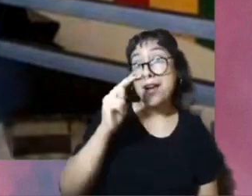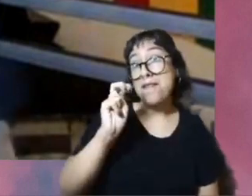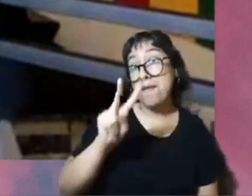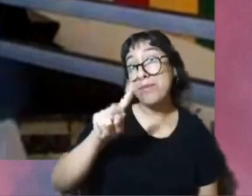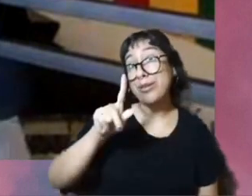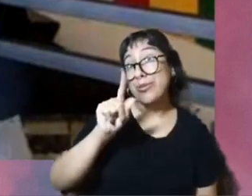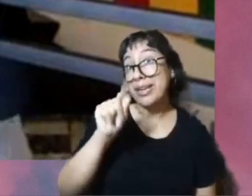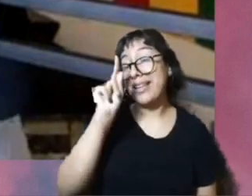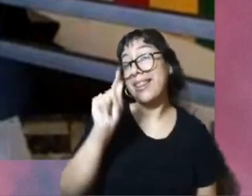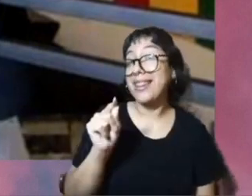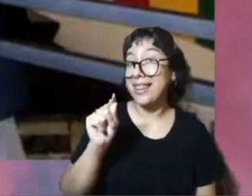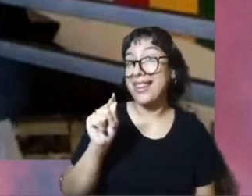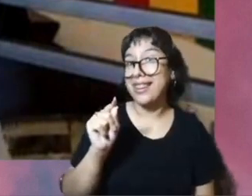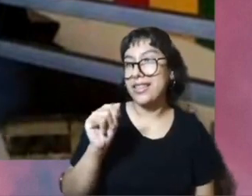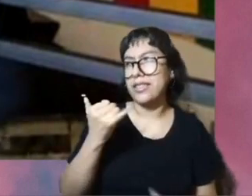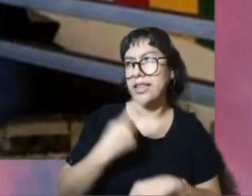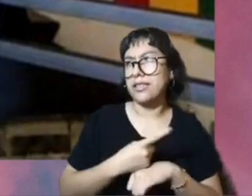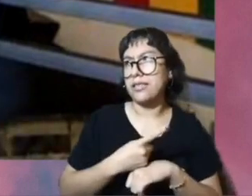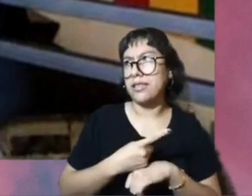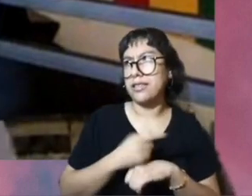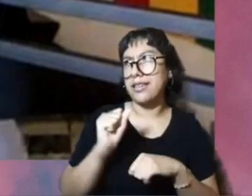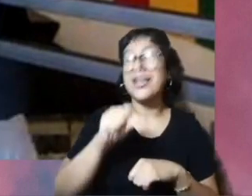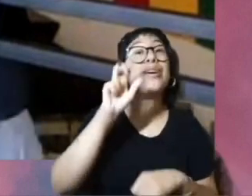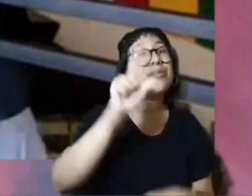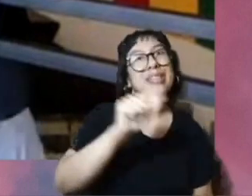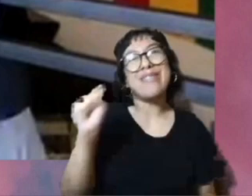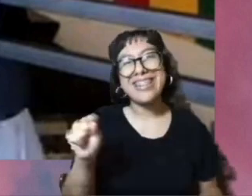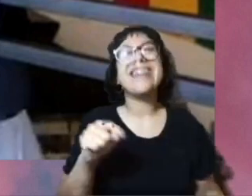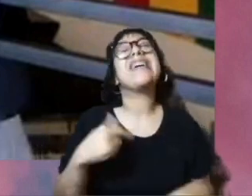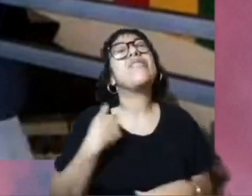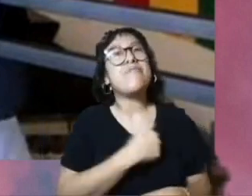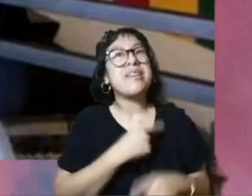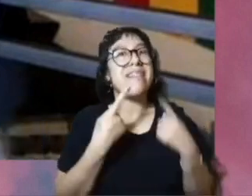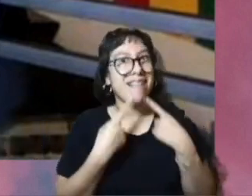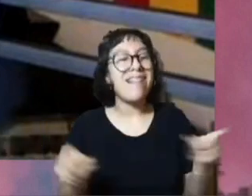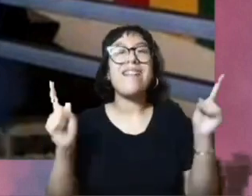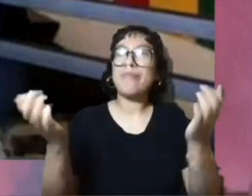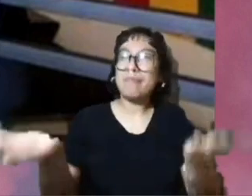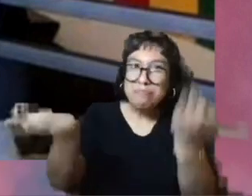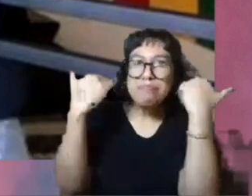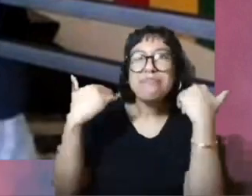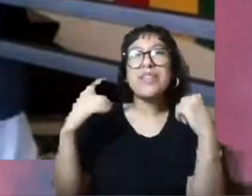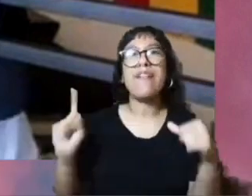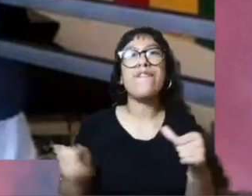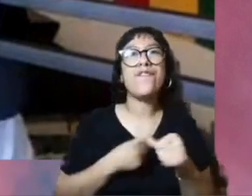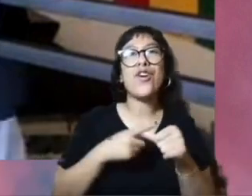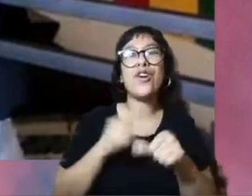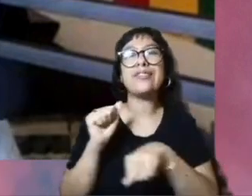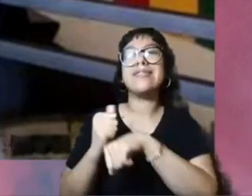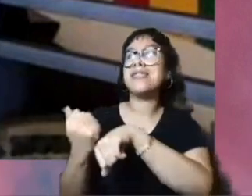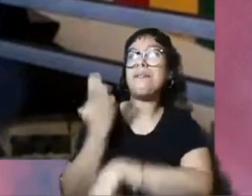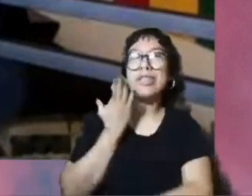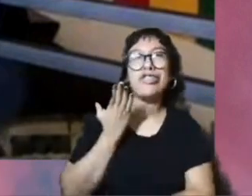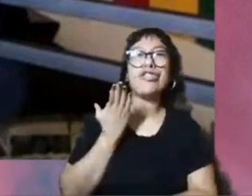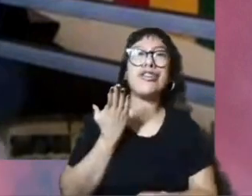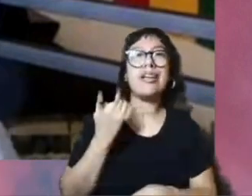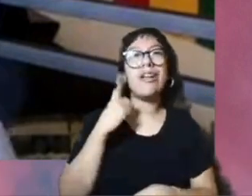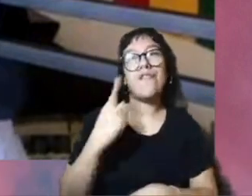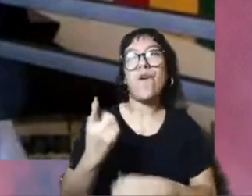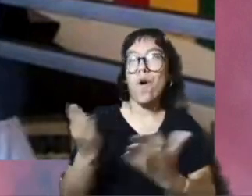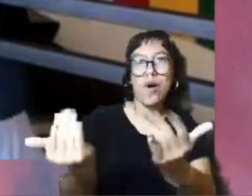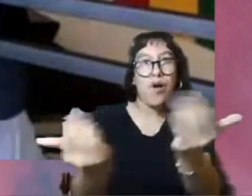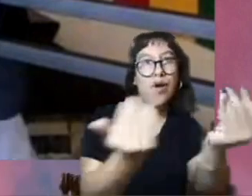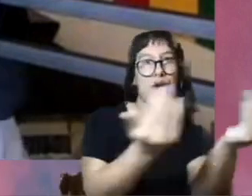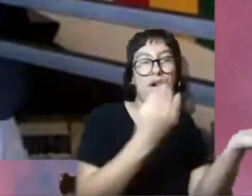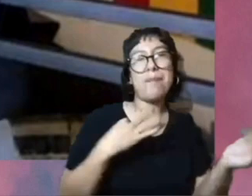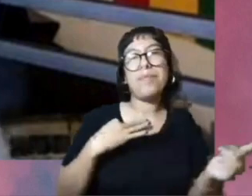20th, that's today's date, yes, 2020, we are officially opening the first submission window for our next undertaking, which